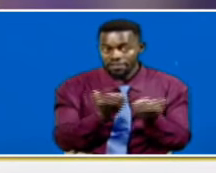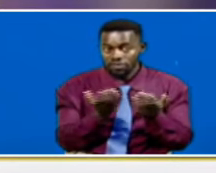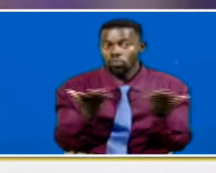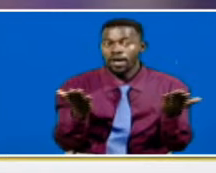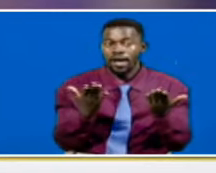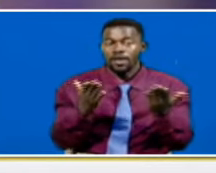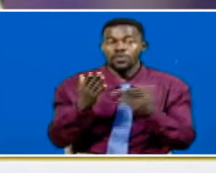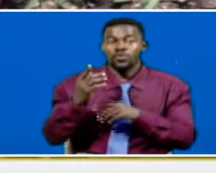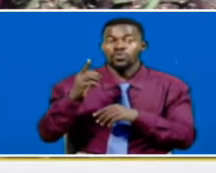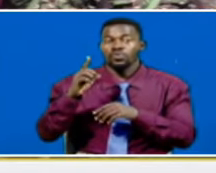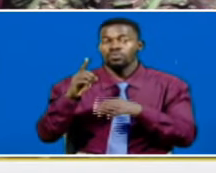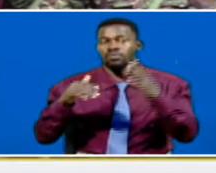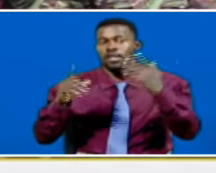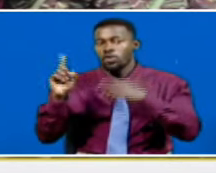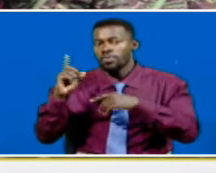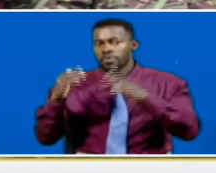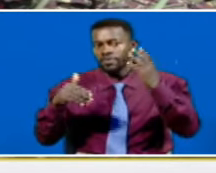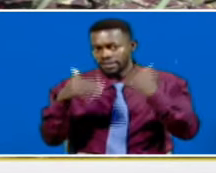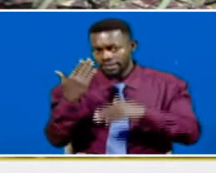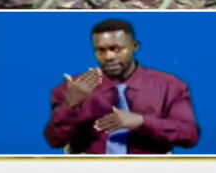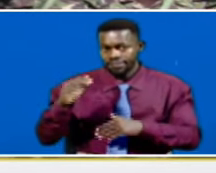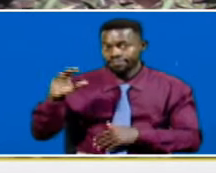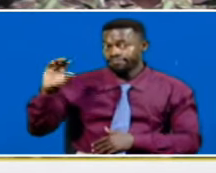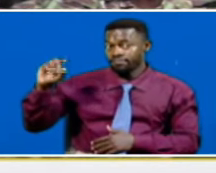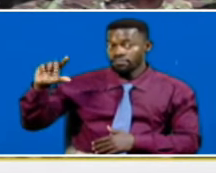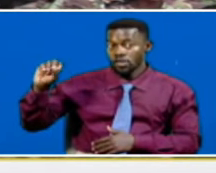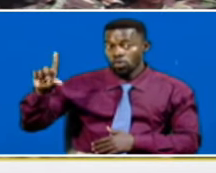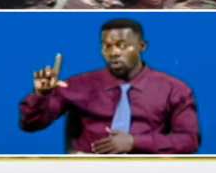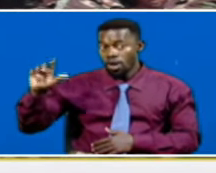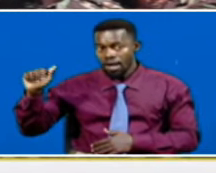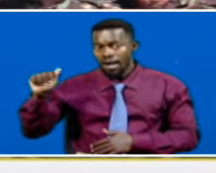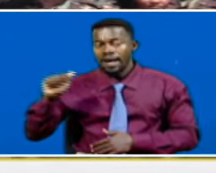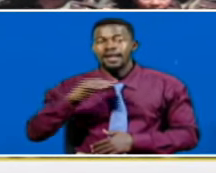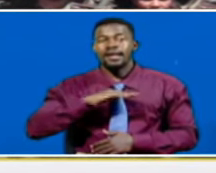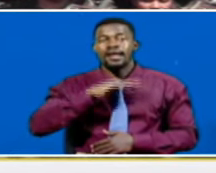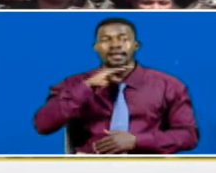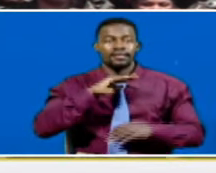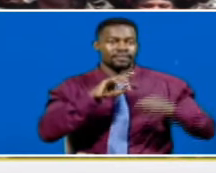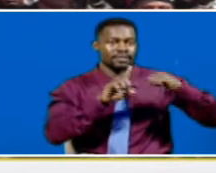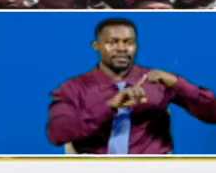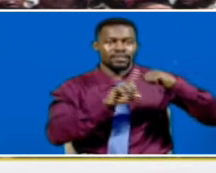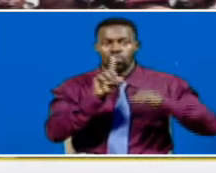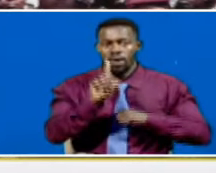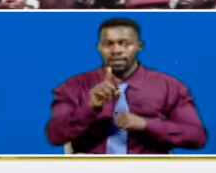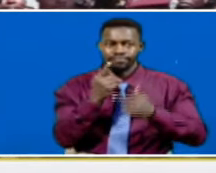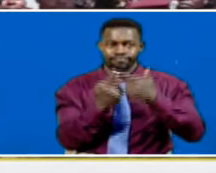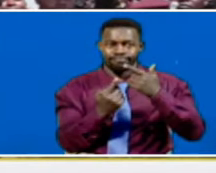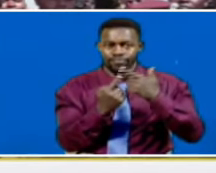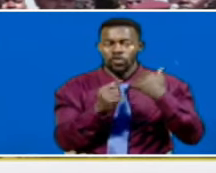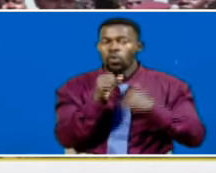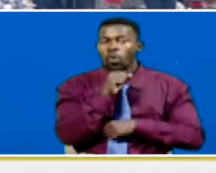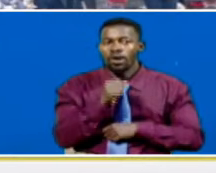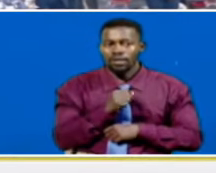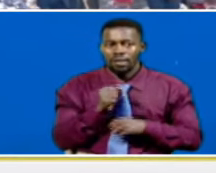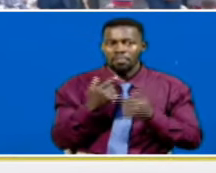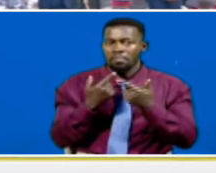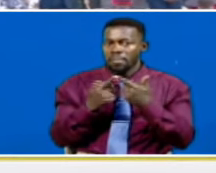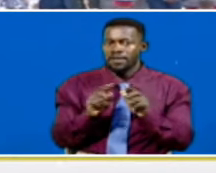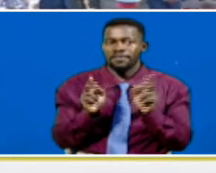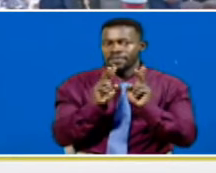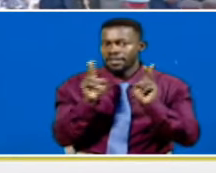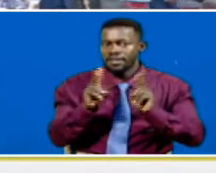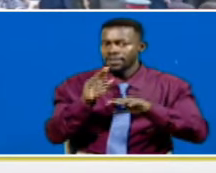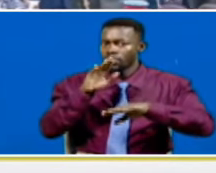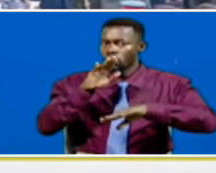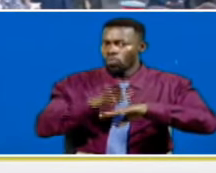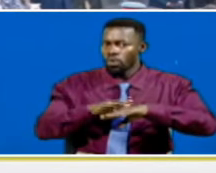of Nairobi. Ogolla, who has died at the age of 61, has been instrumental in enhancing the effectiveness of the